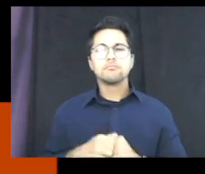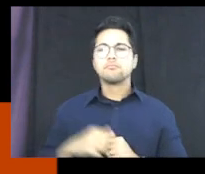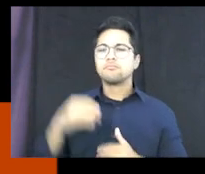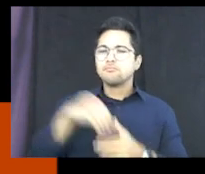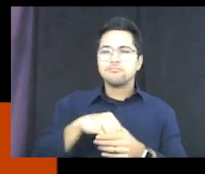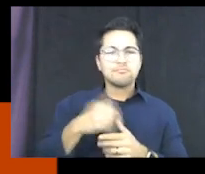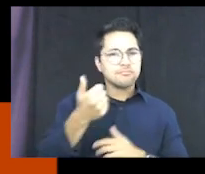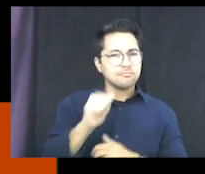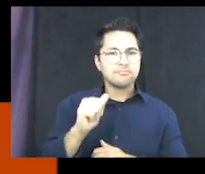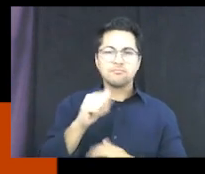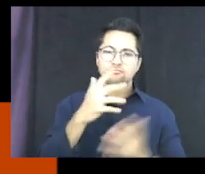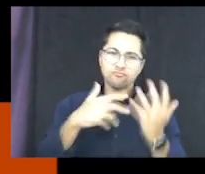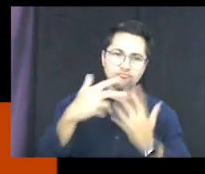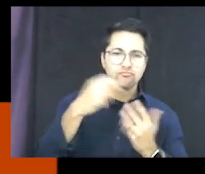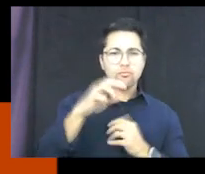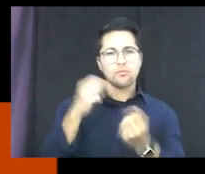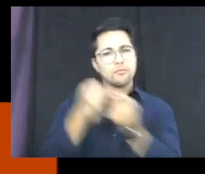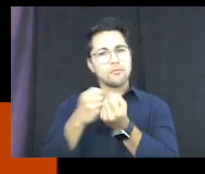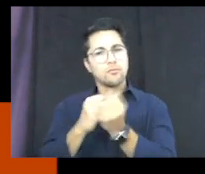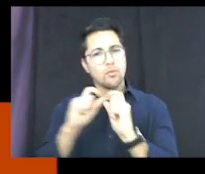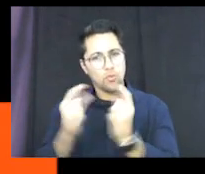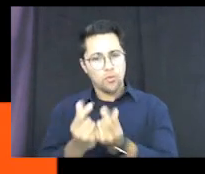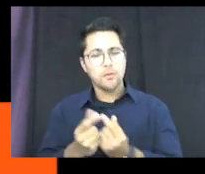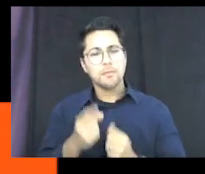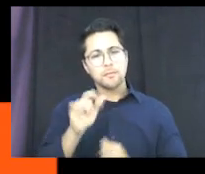or support group that you are a part of.